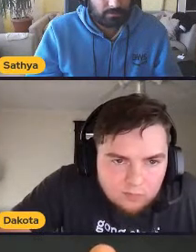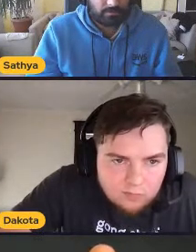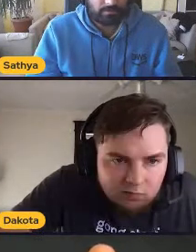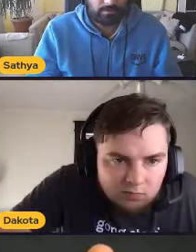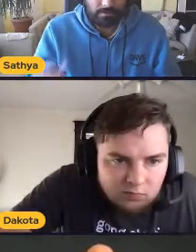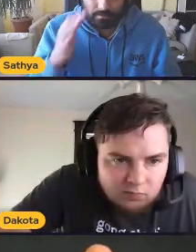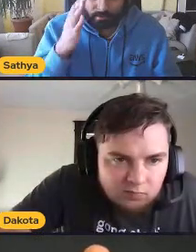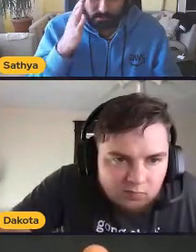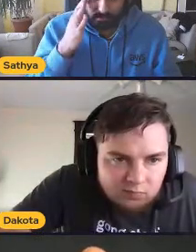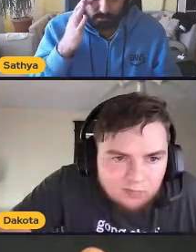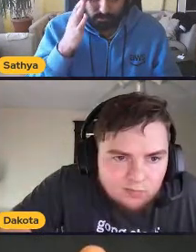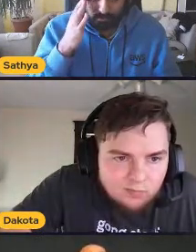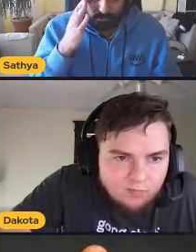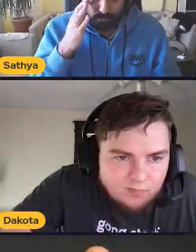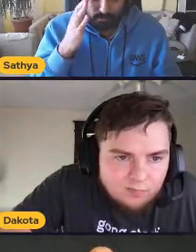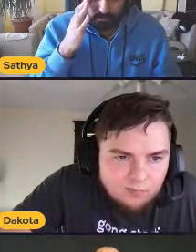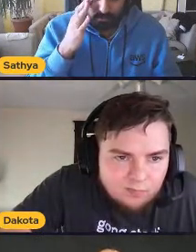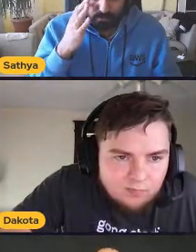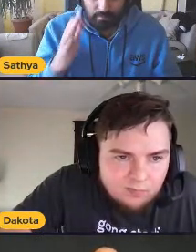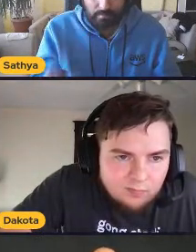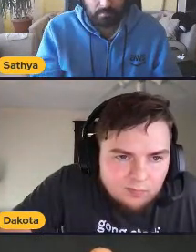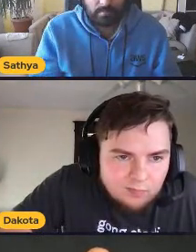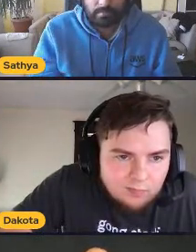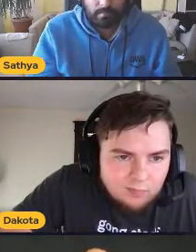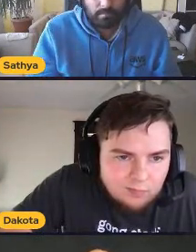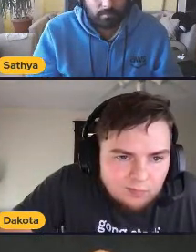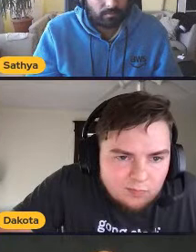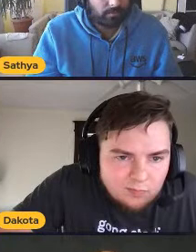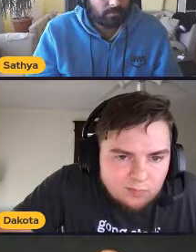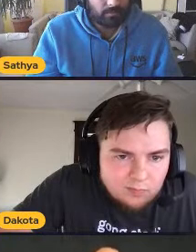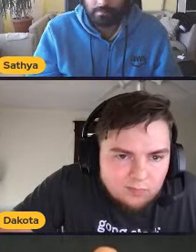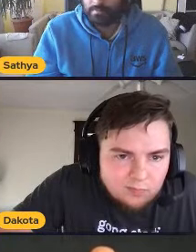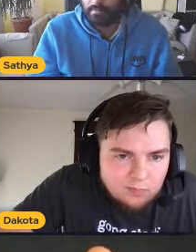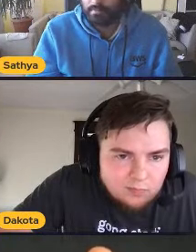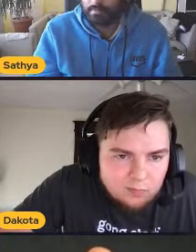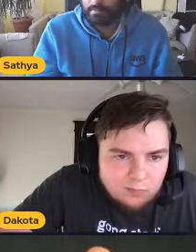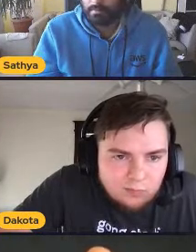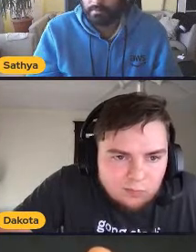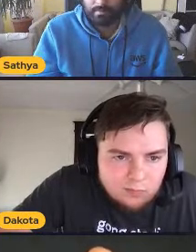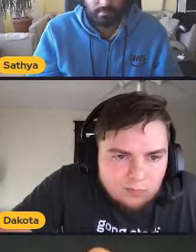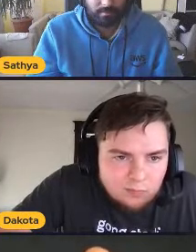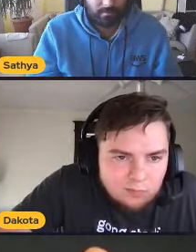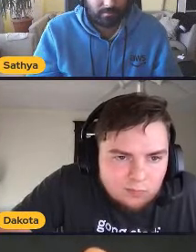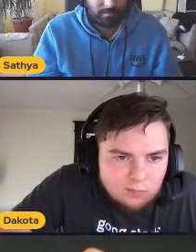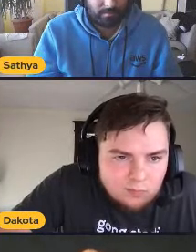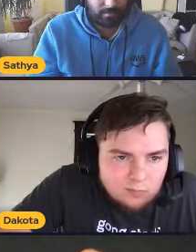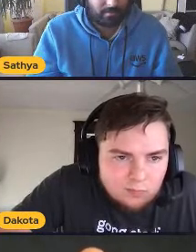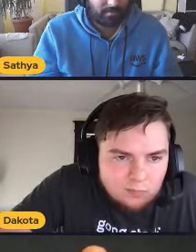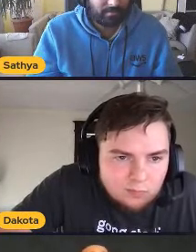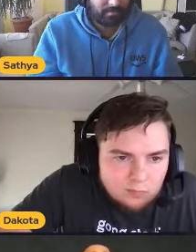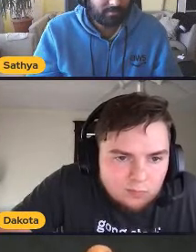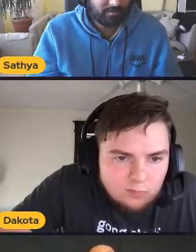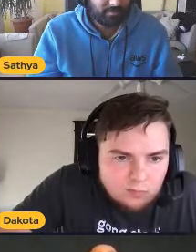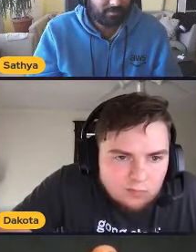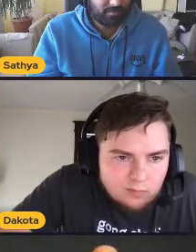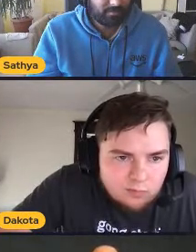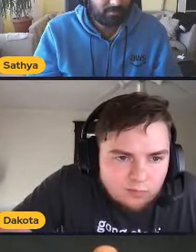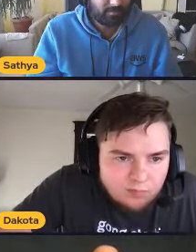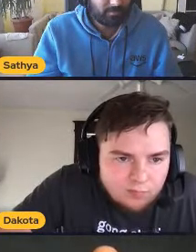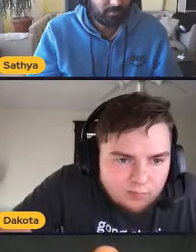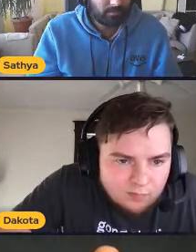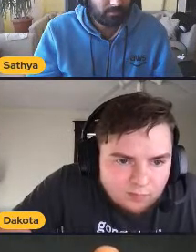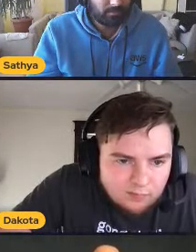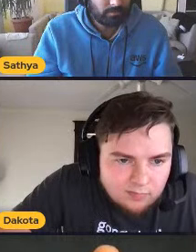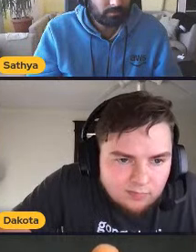gain insight into and take control of the changes deployed by CDK updates. This tool is an open source project developed by me, a